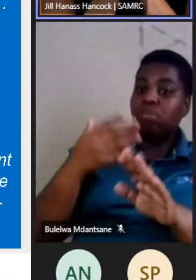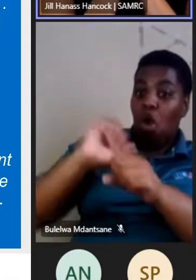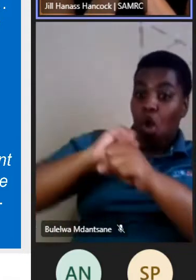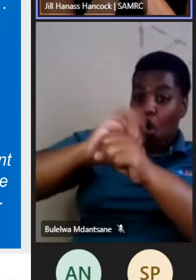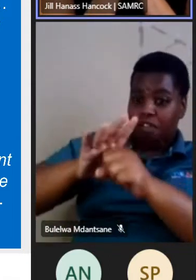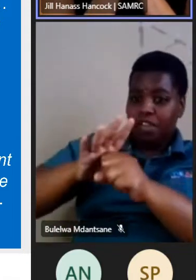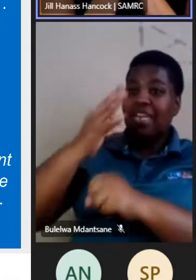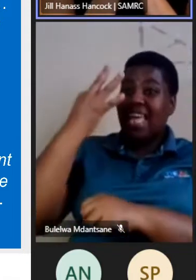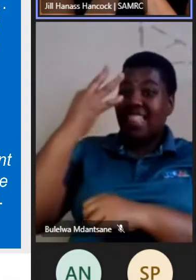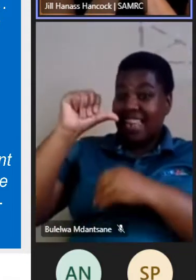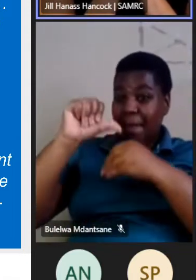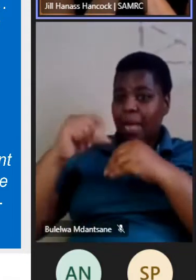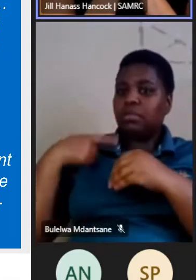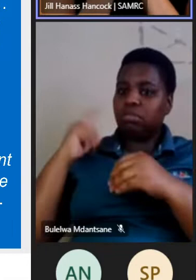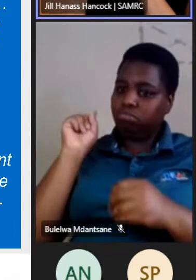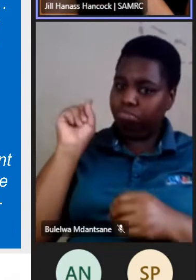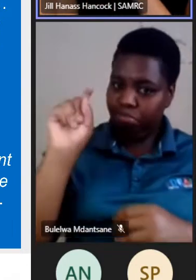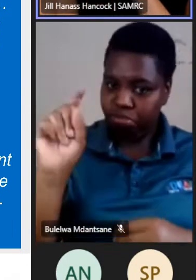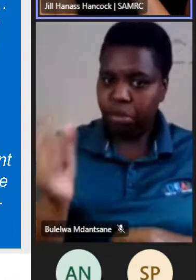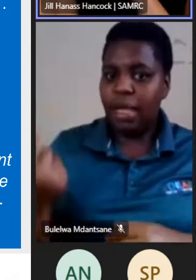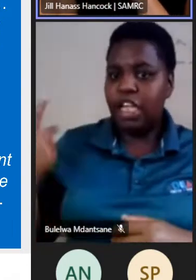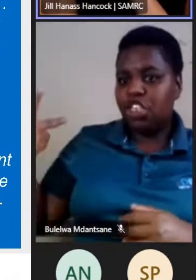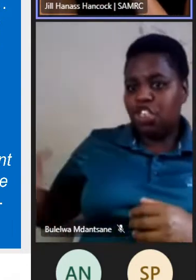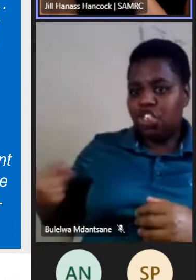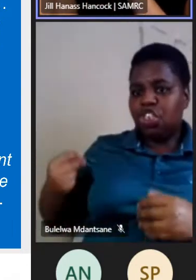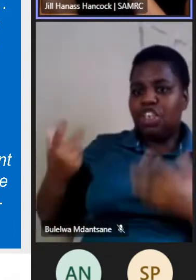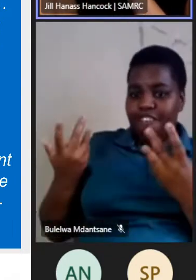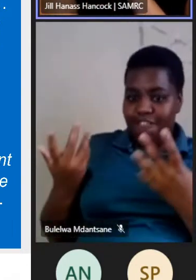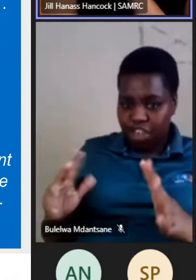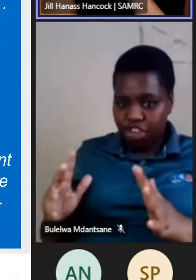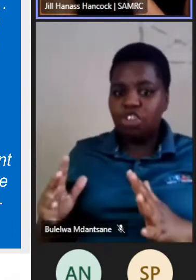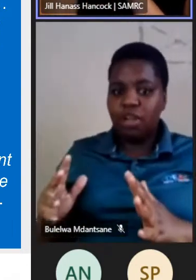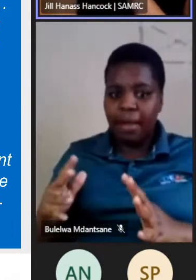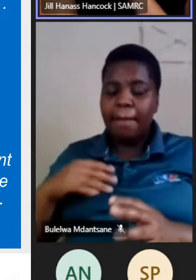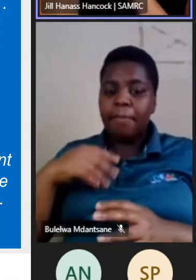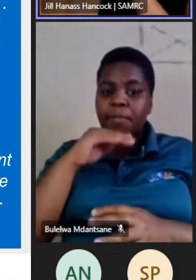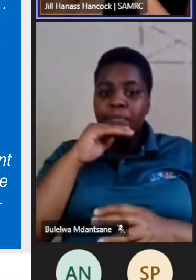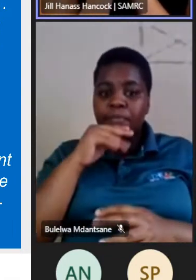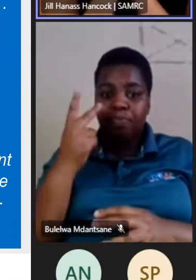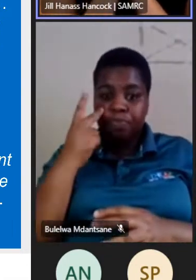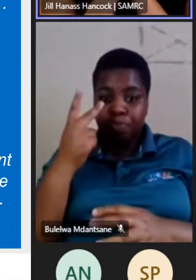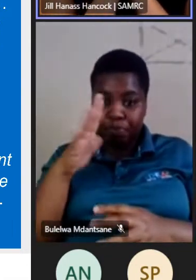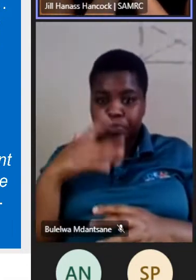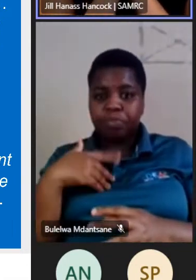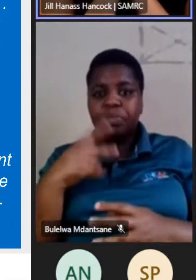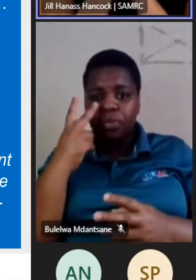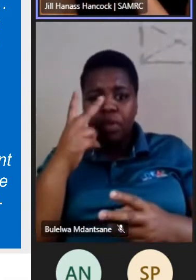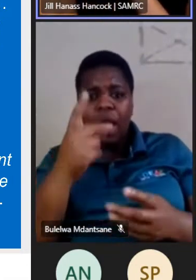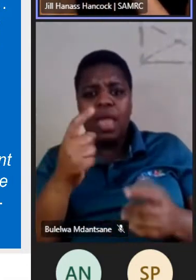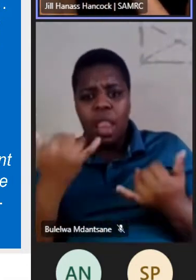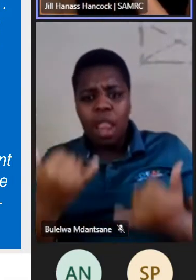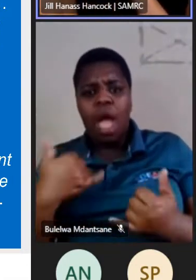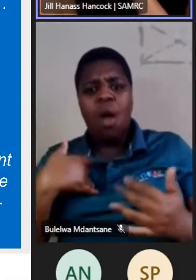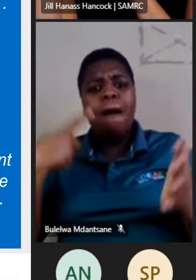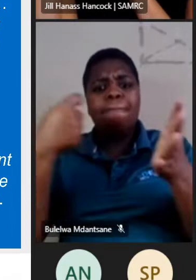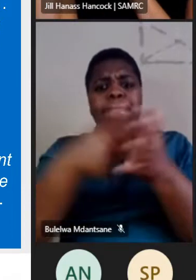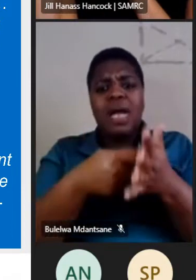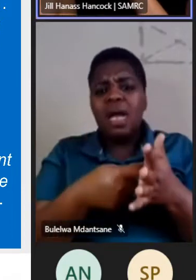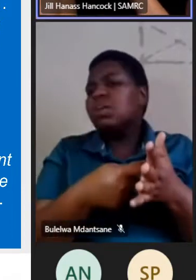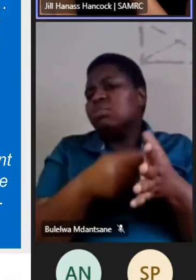I point to it on a poster. So here we see exactly the communication barriers again. And now,